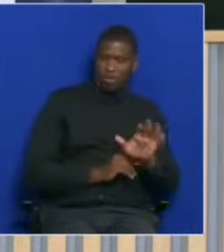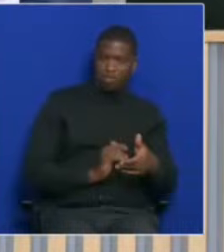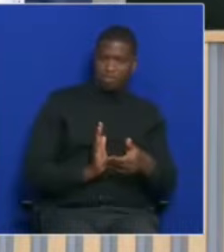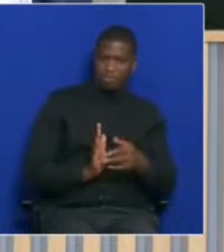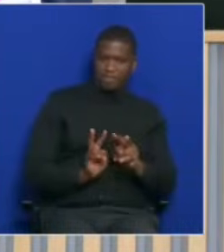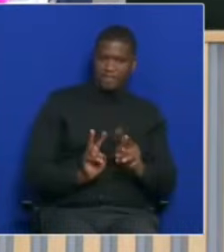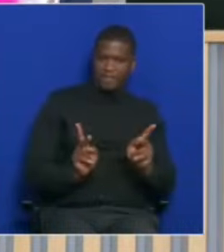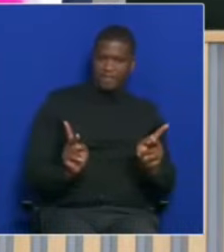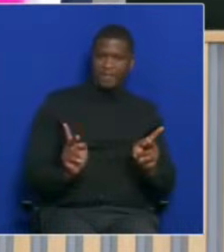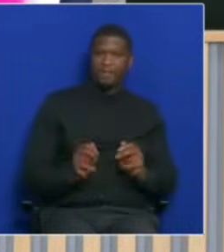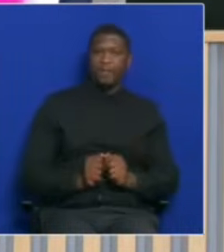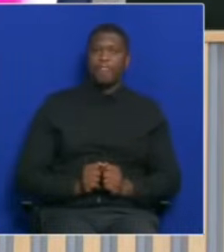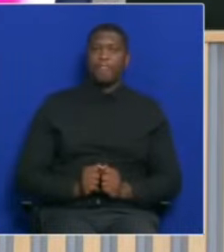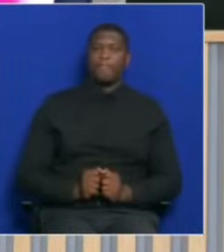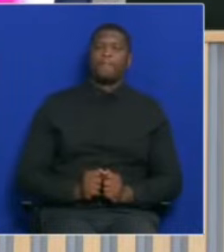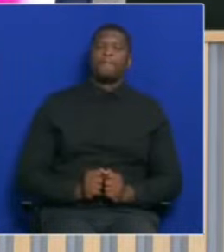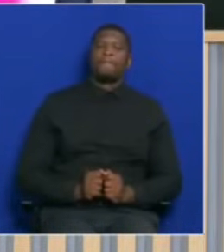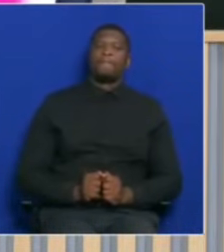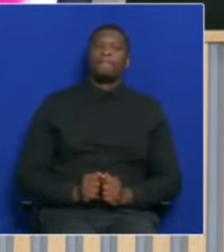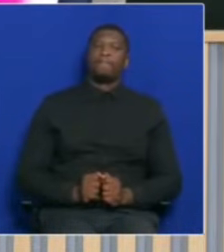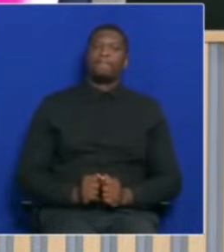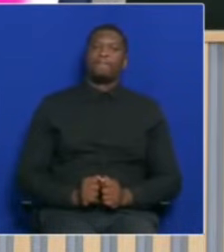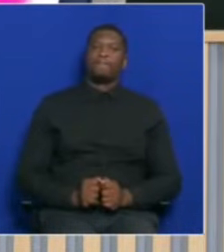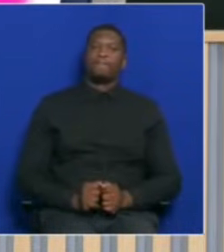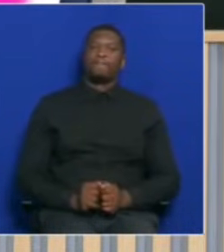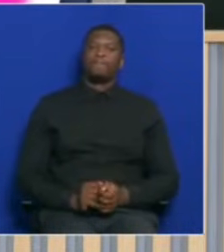I just want to go through